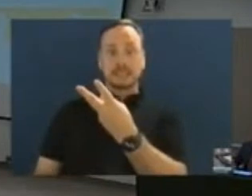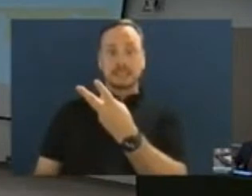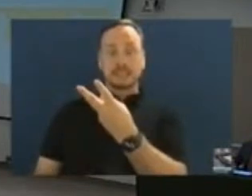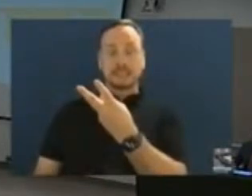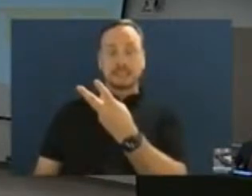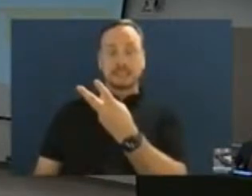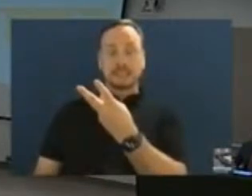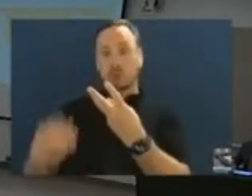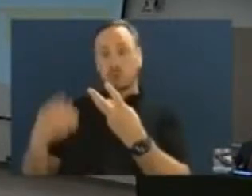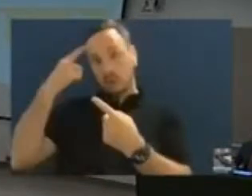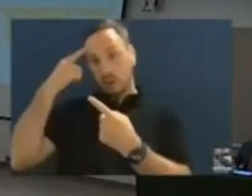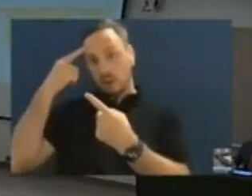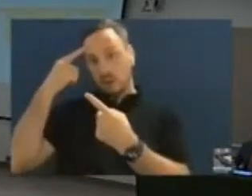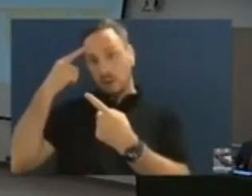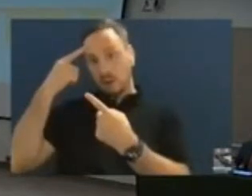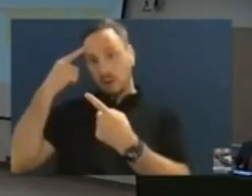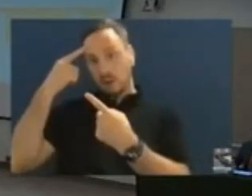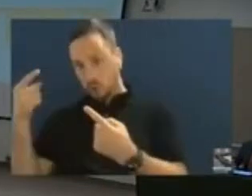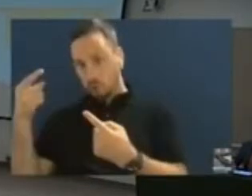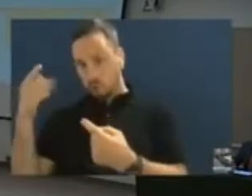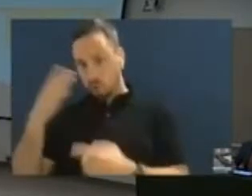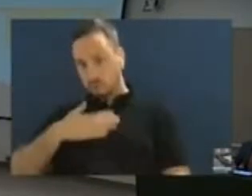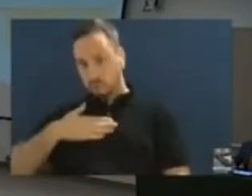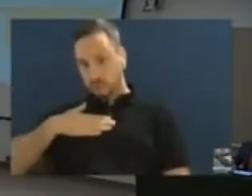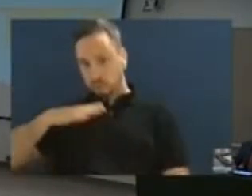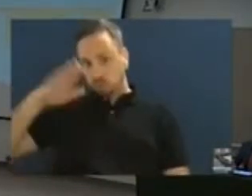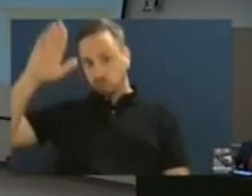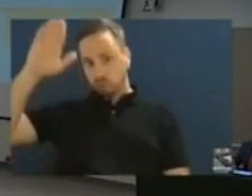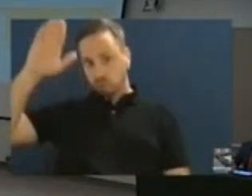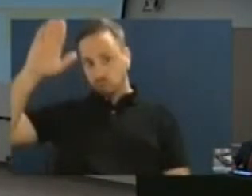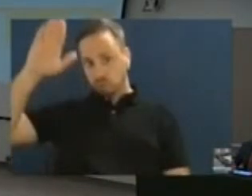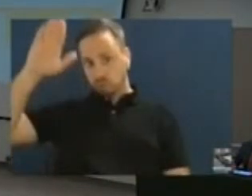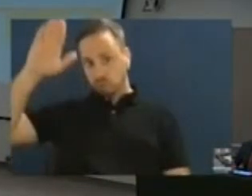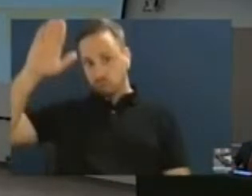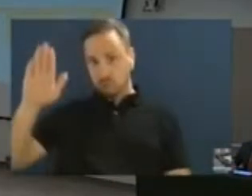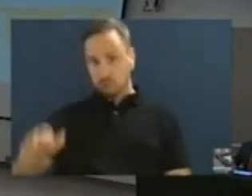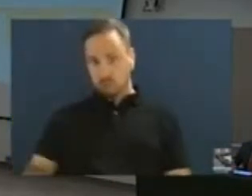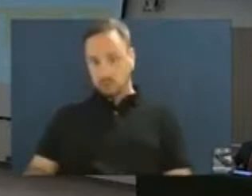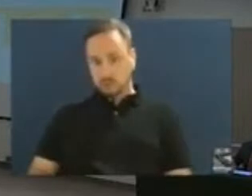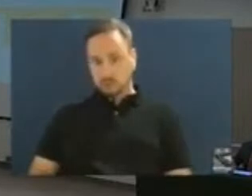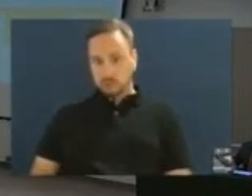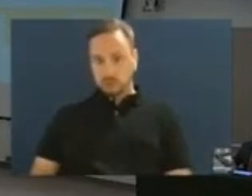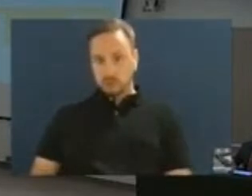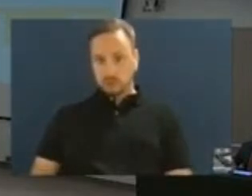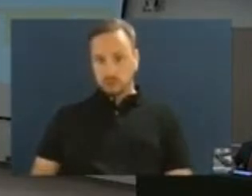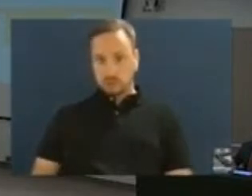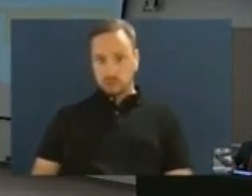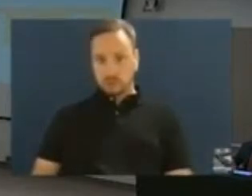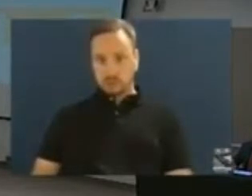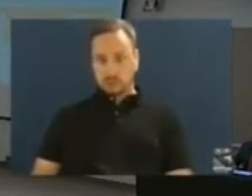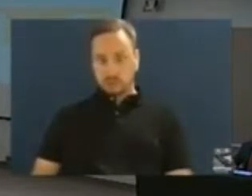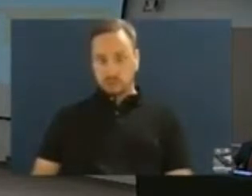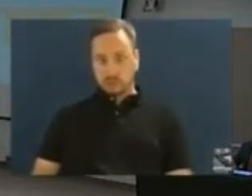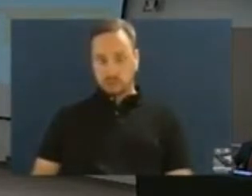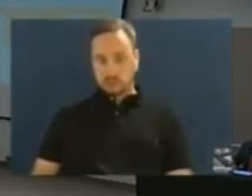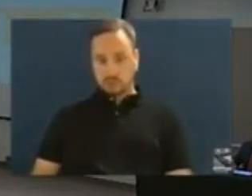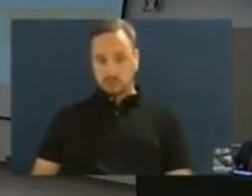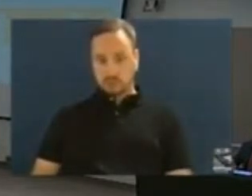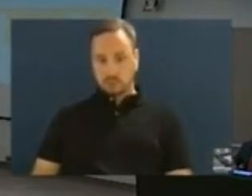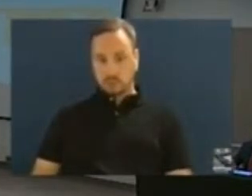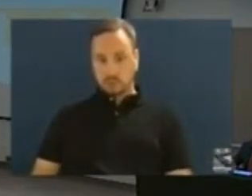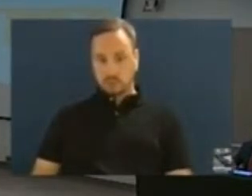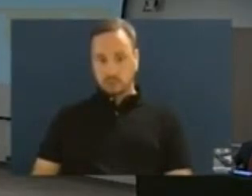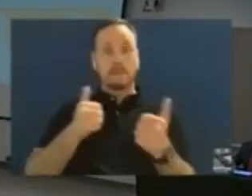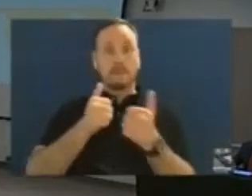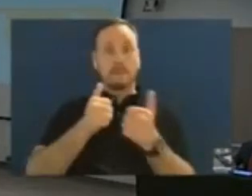opposed, please let it be known by raising your hands. All right, so Madam Clerk, the motion passes by 6